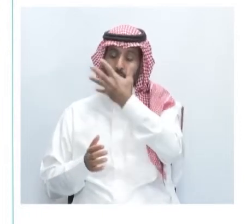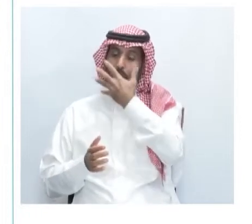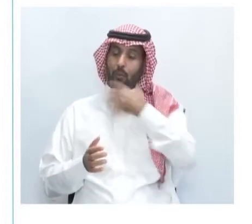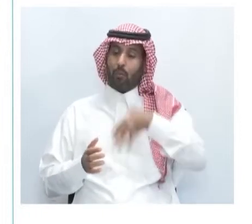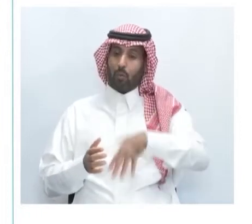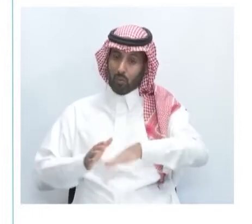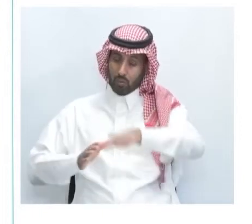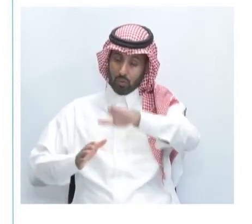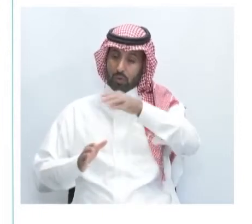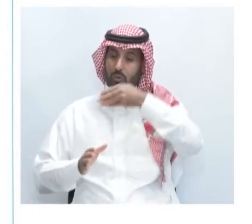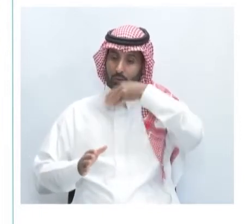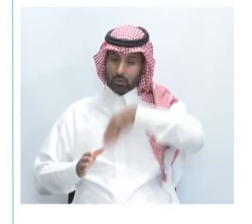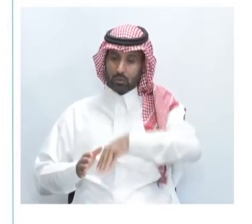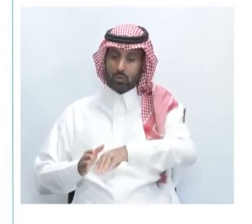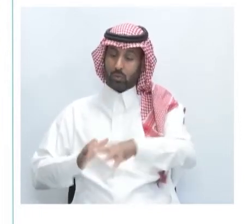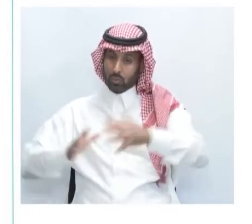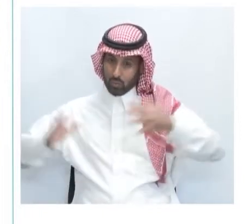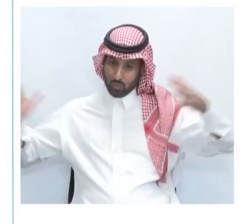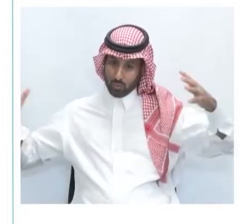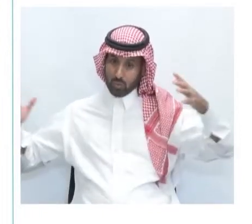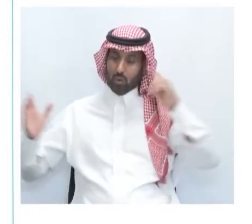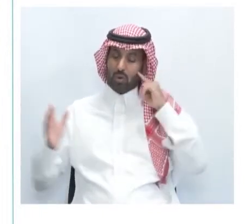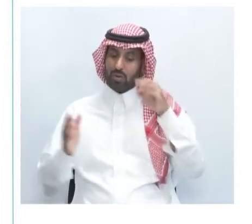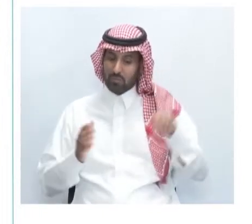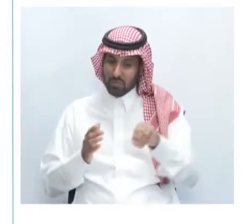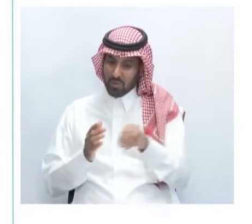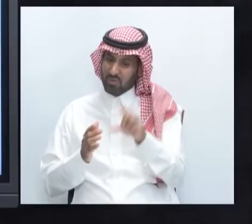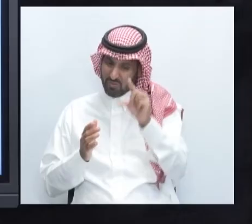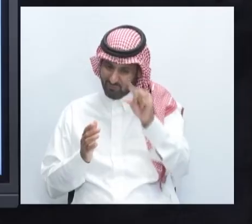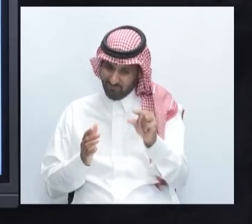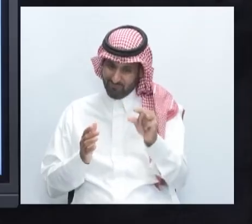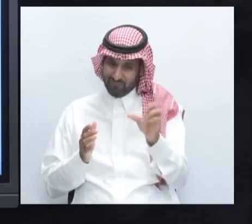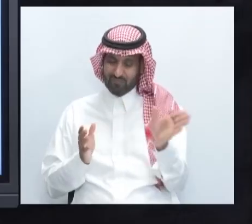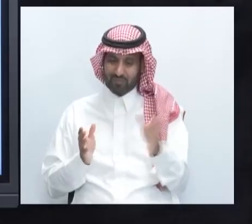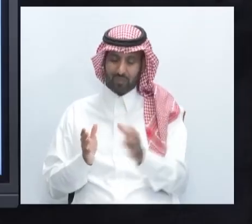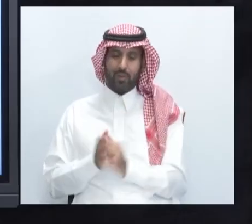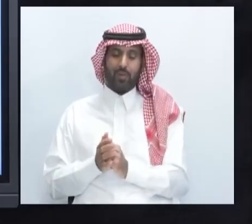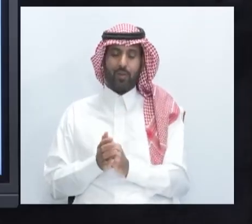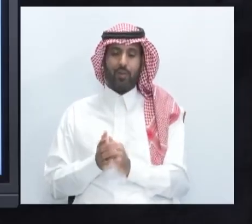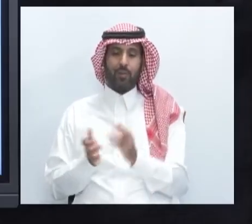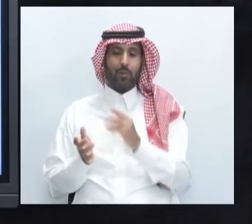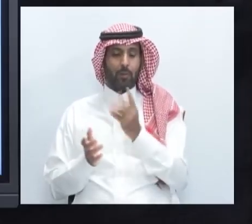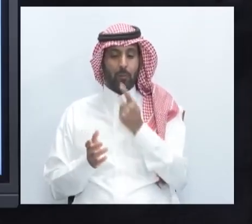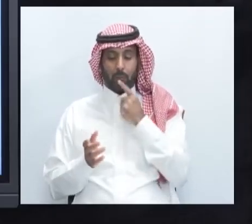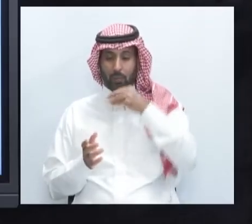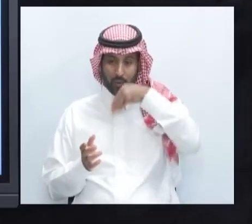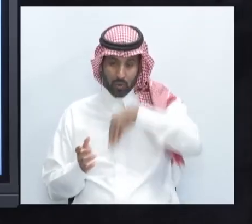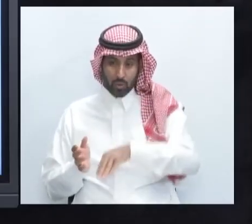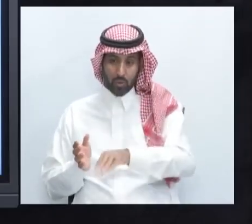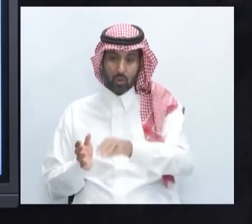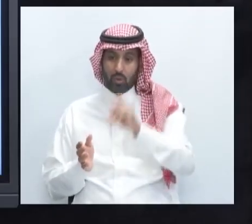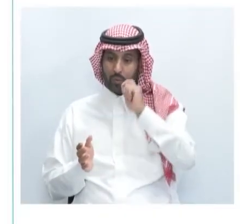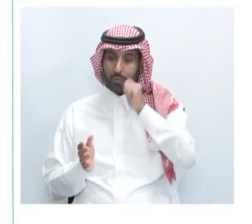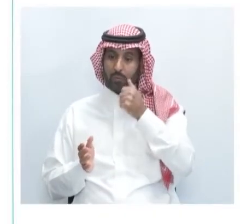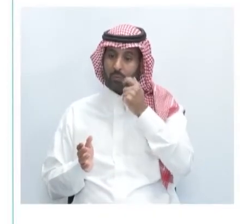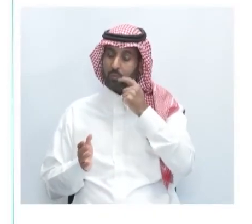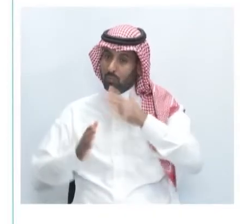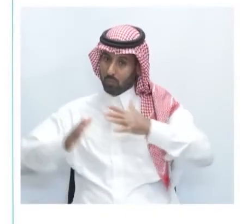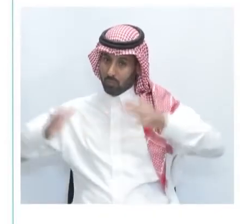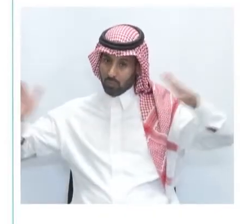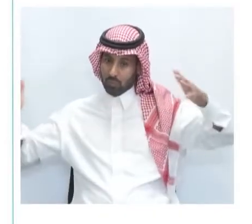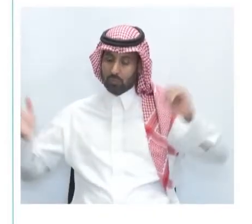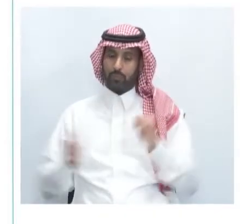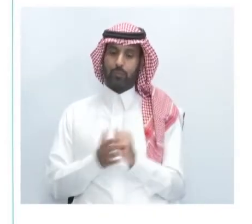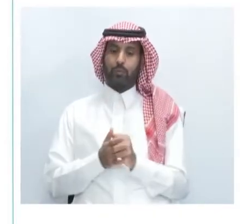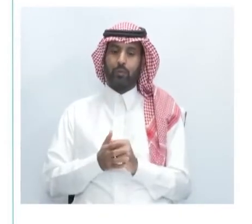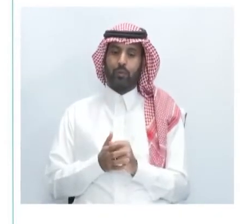Why it's an elephant? Because a mouse is small. Excellent. And the man says what? Big. It's